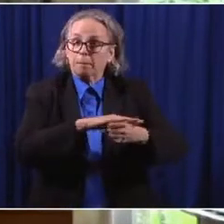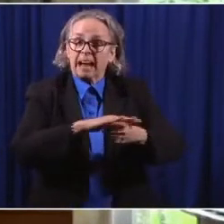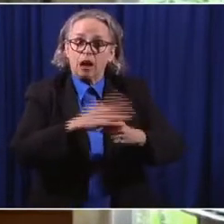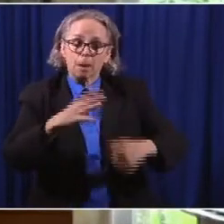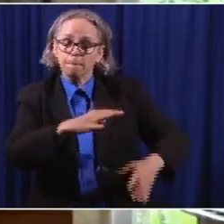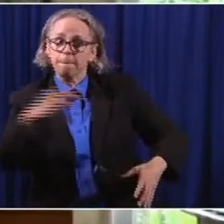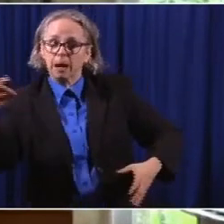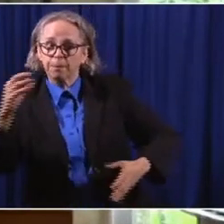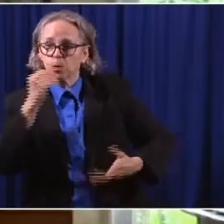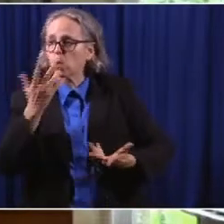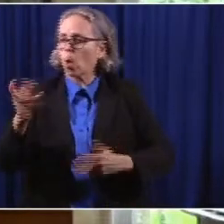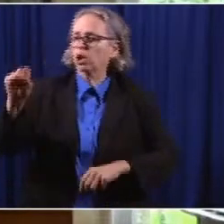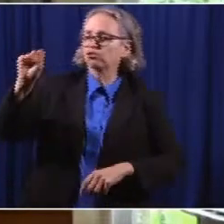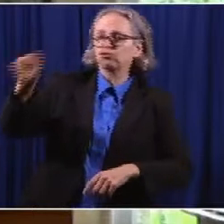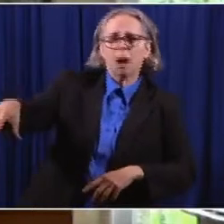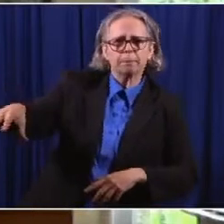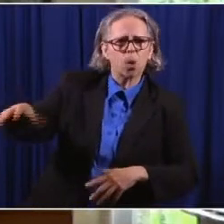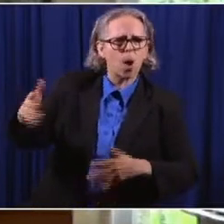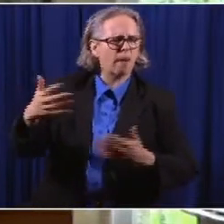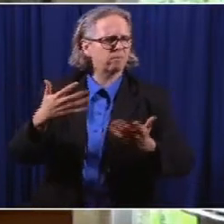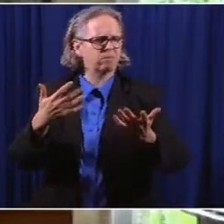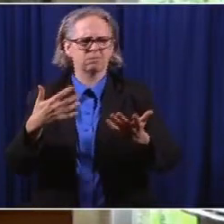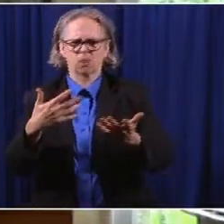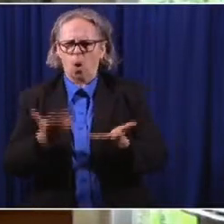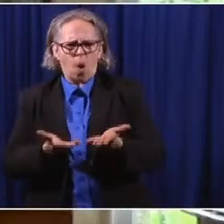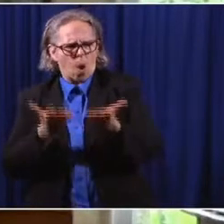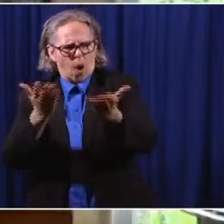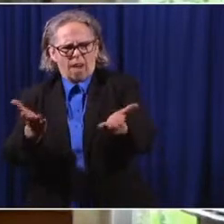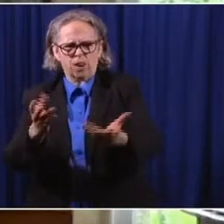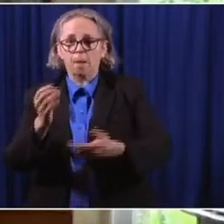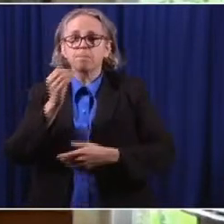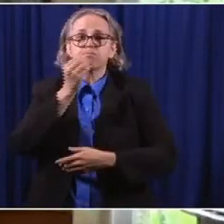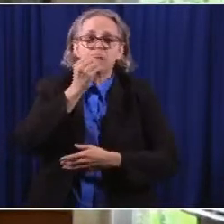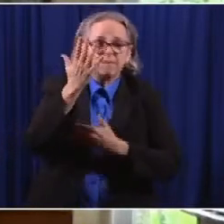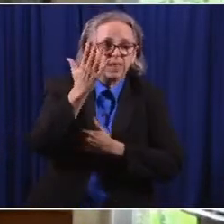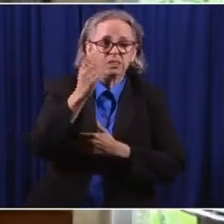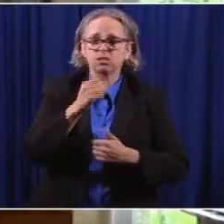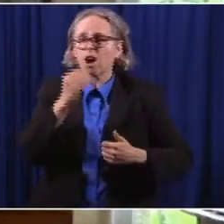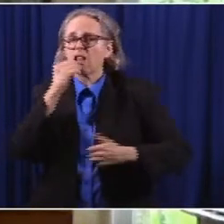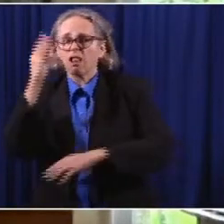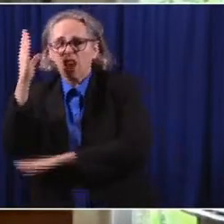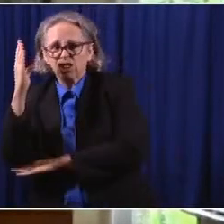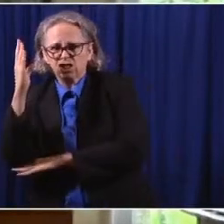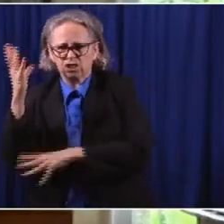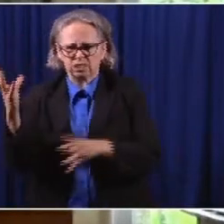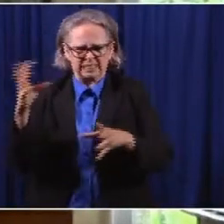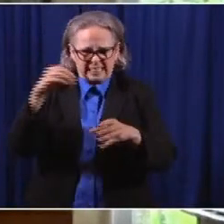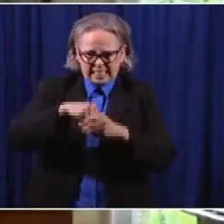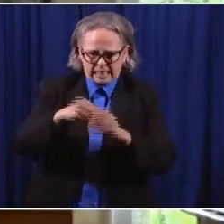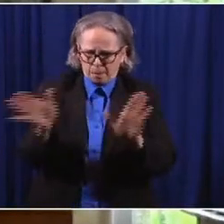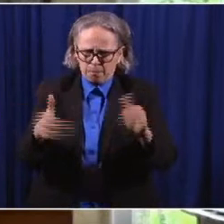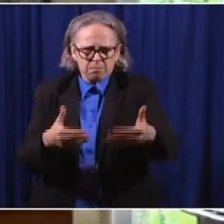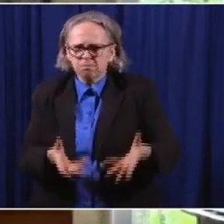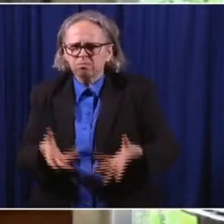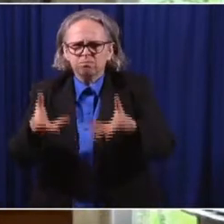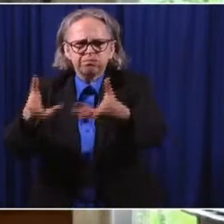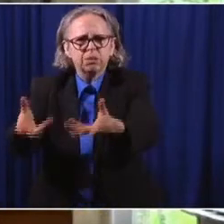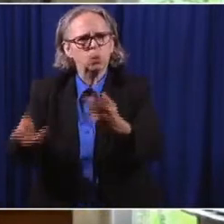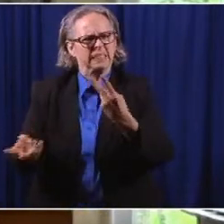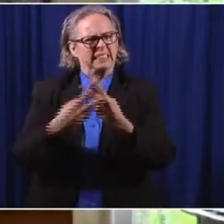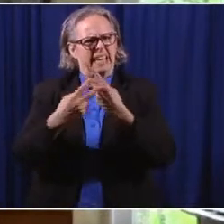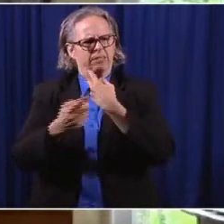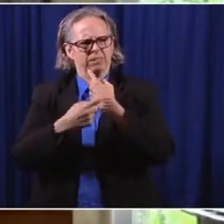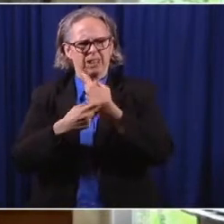meal packs with breakfast and lunches for multiple days to save families both time and travel, and provide meal